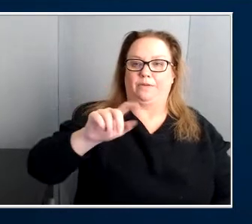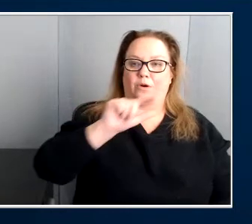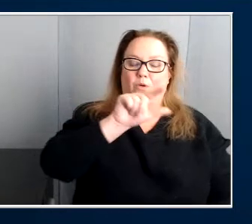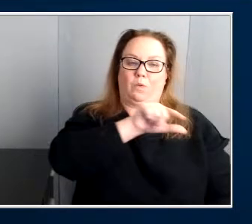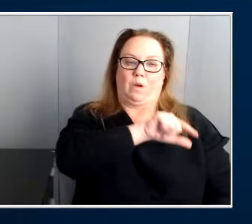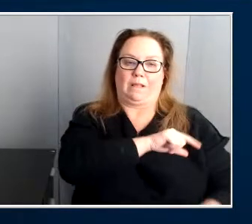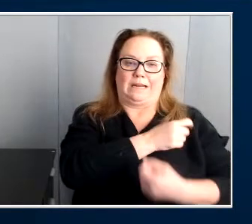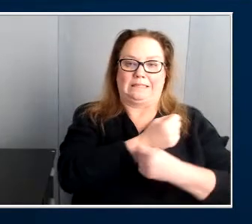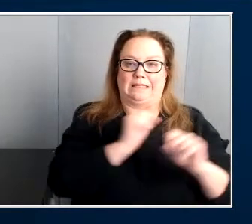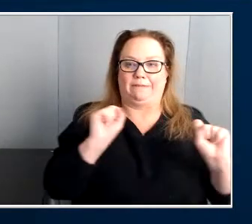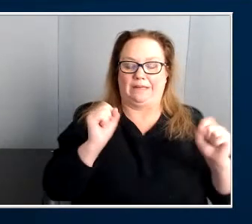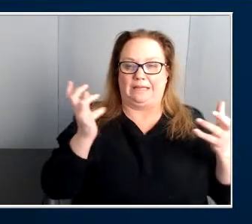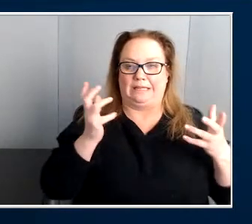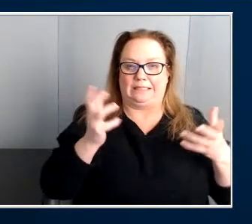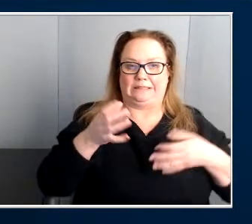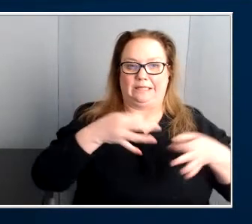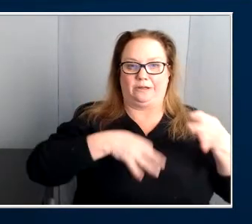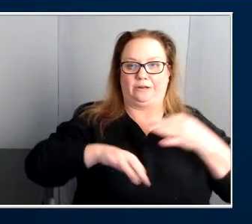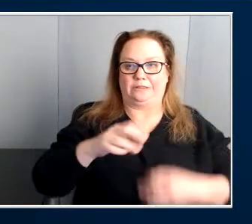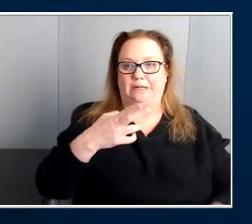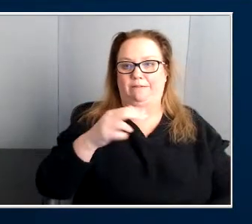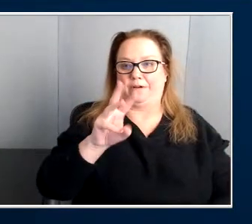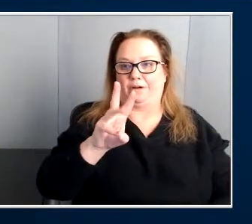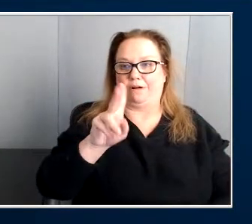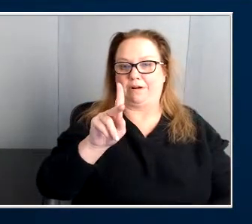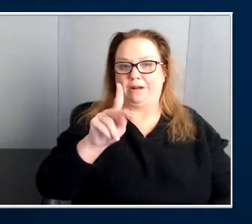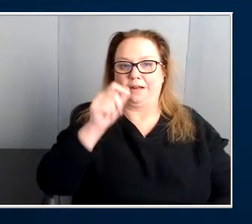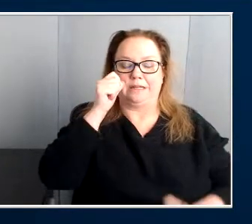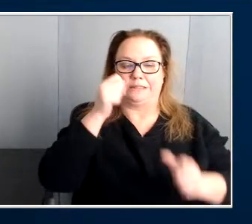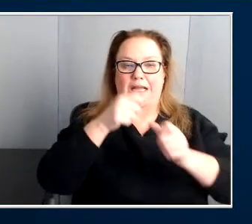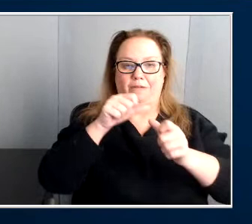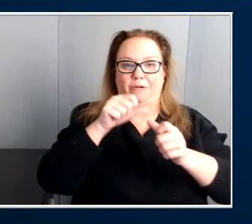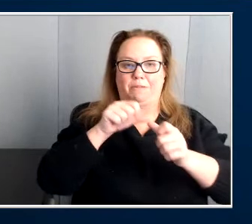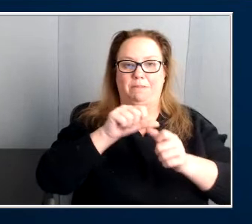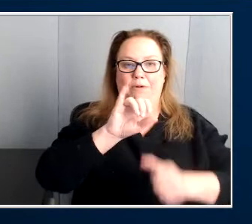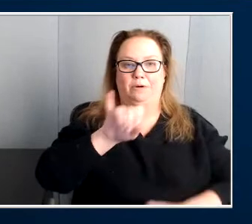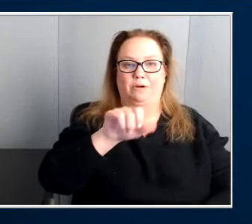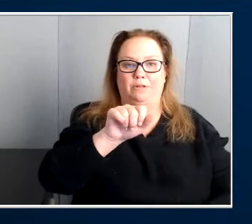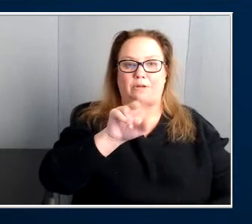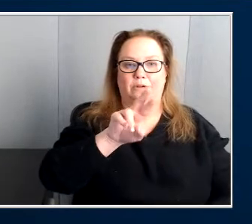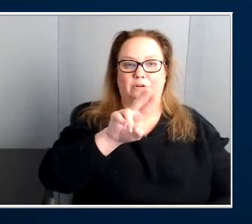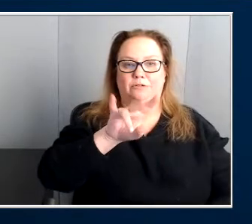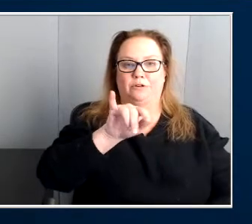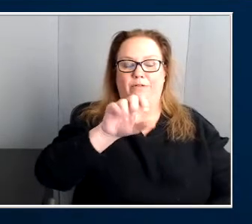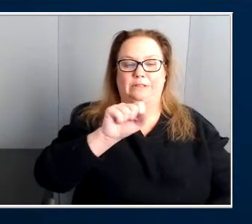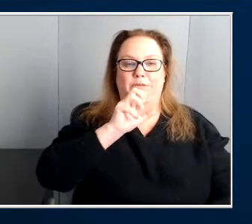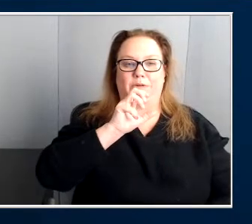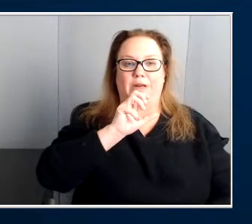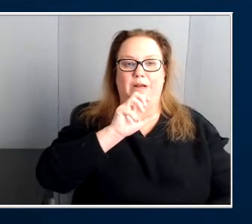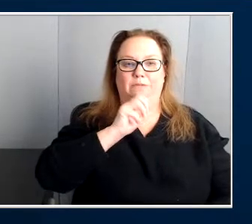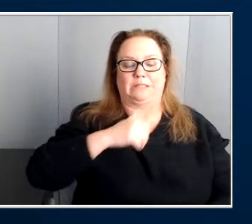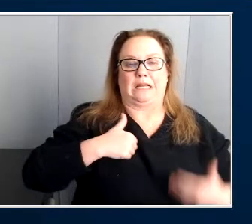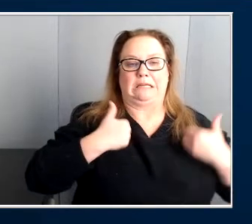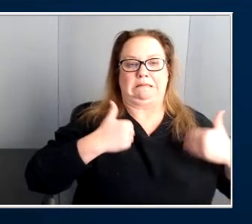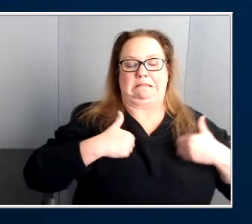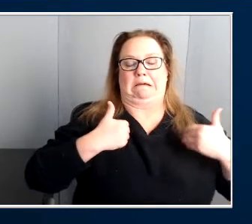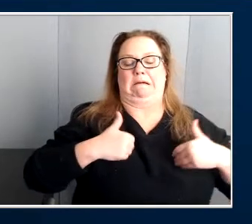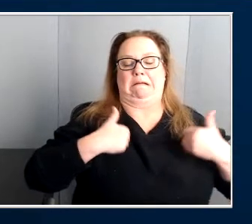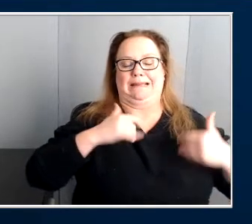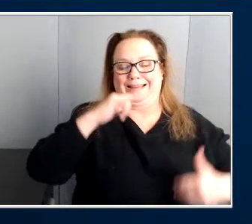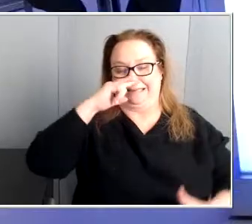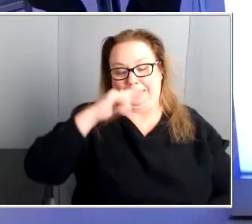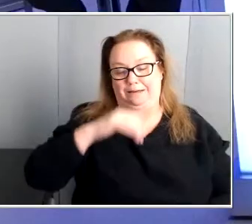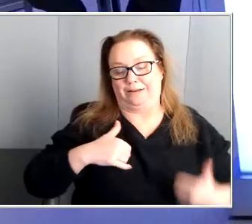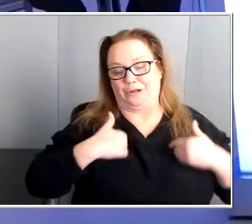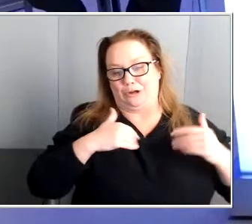here as Hawk Scott. He's laughing at me because I remember the Jarvik 7 pictures on CNN when I was very old, very young at that time. But this